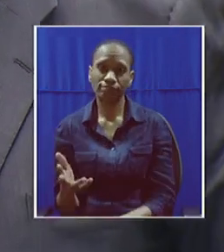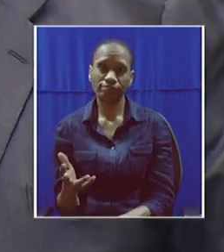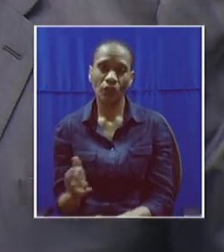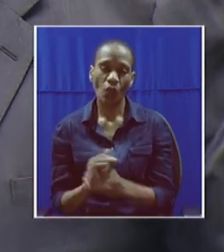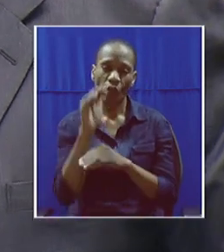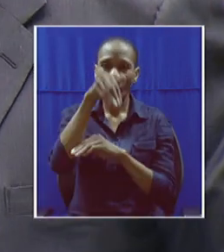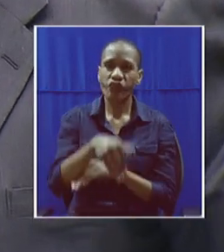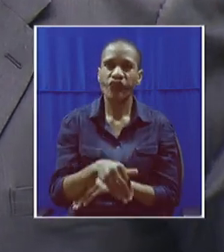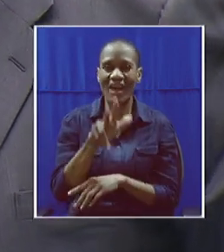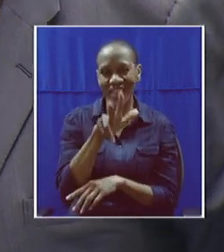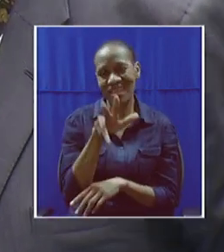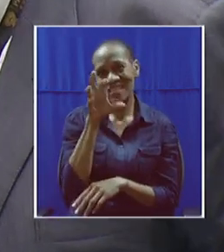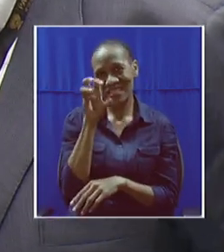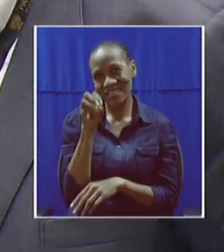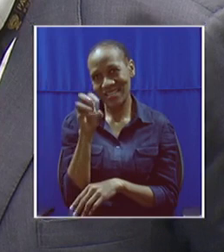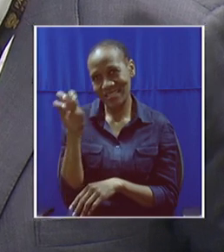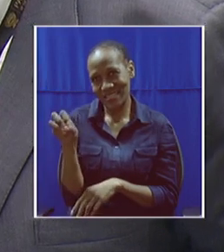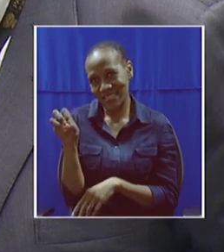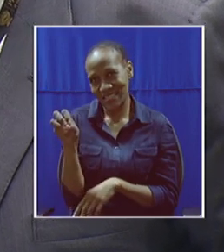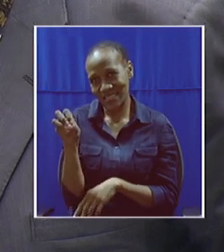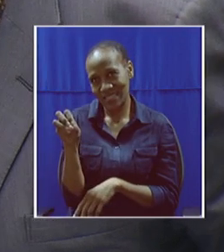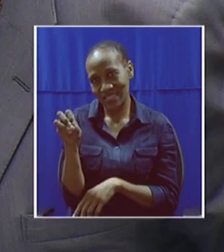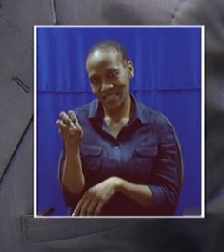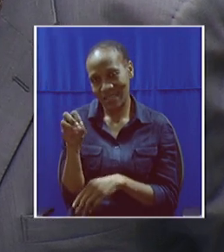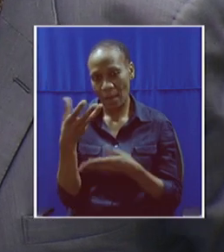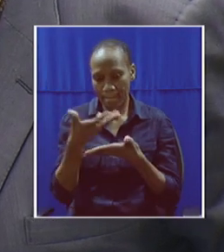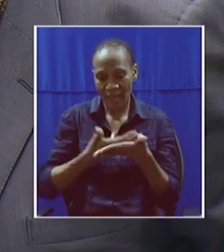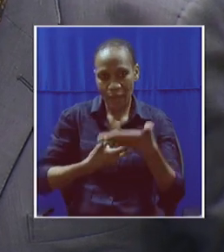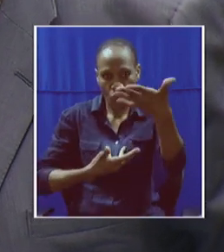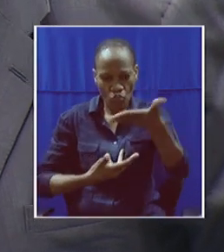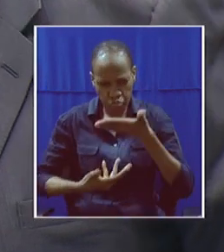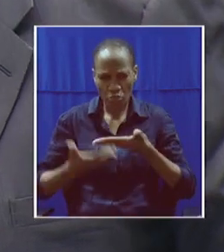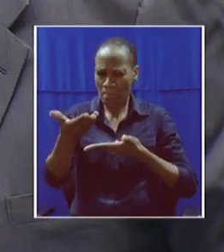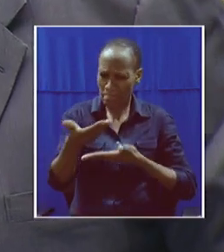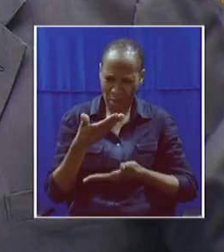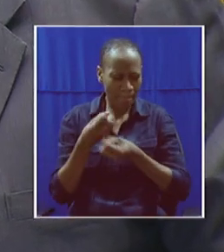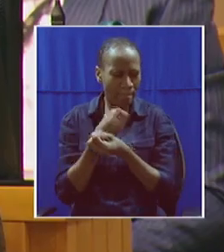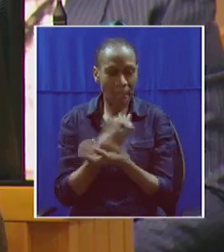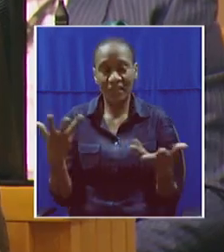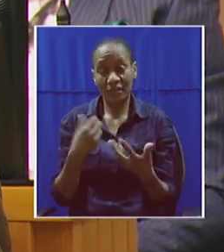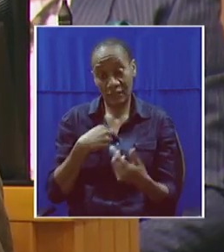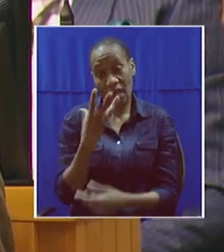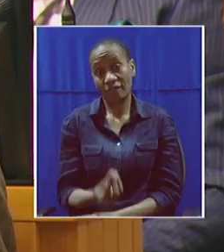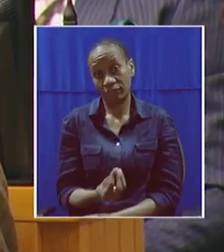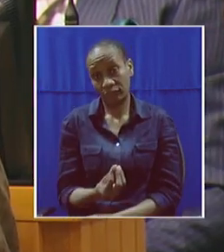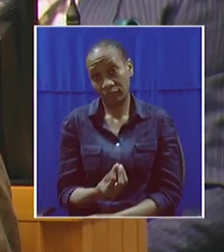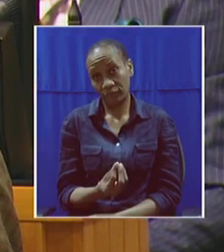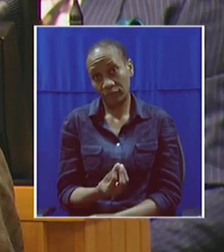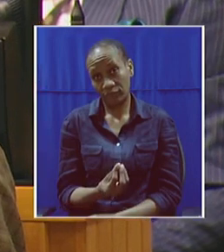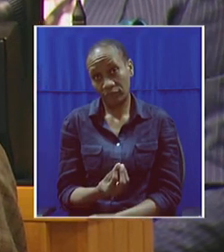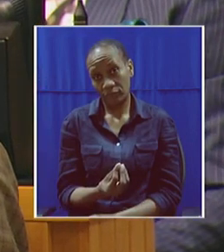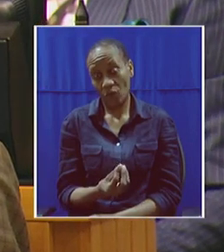over 800 uh submissions um uh